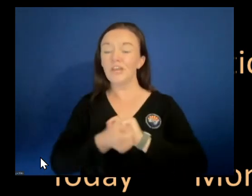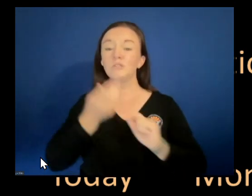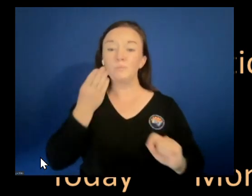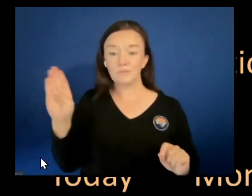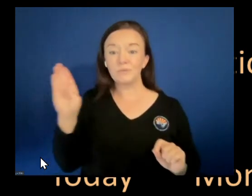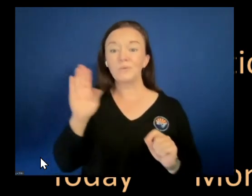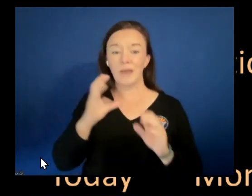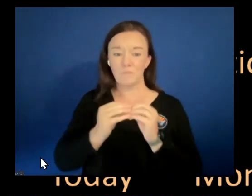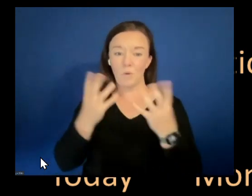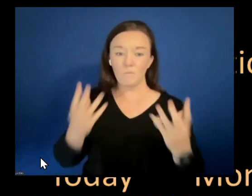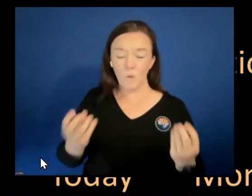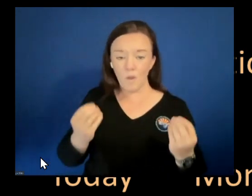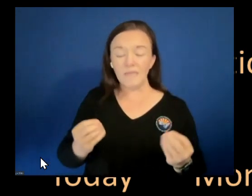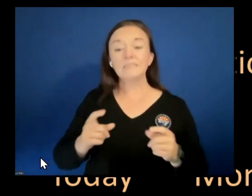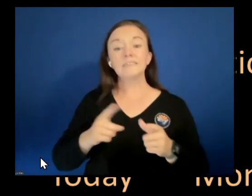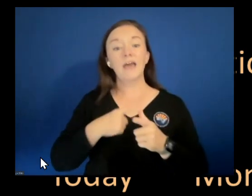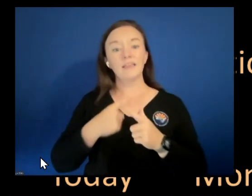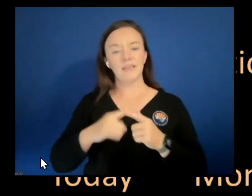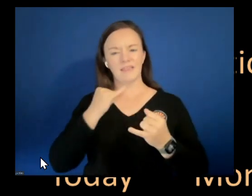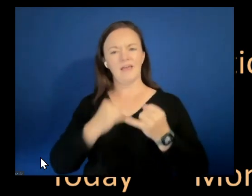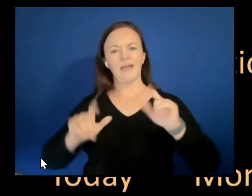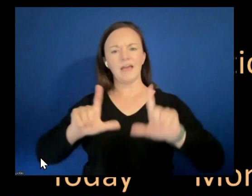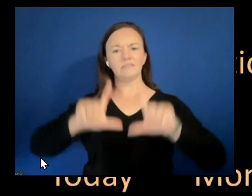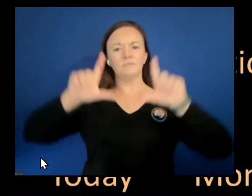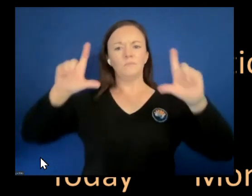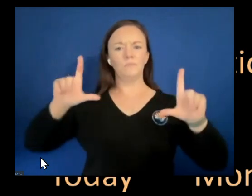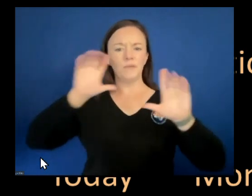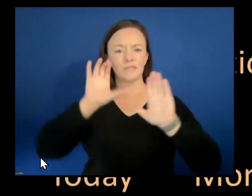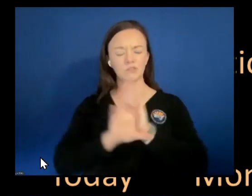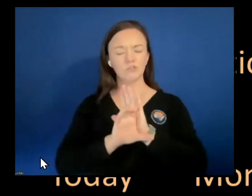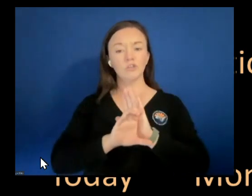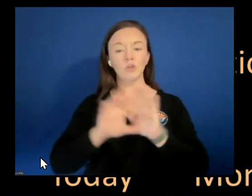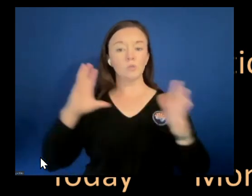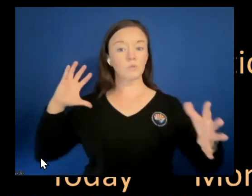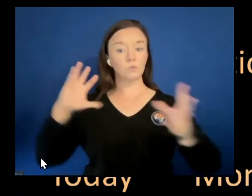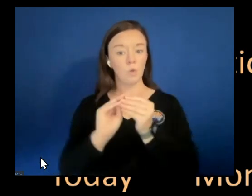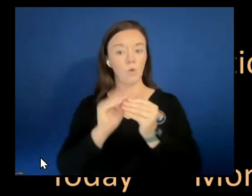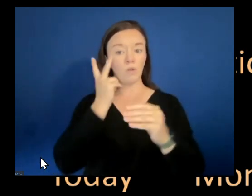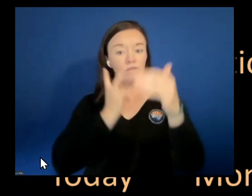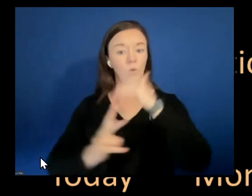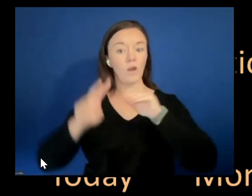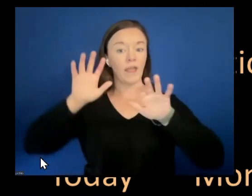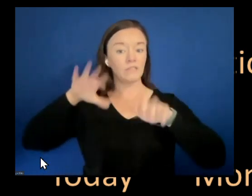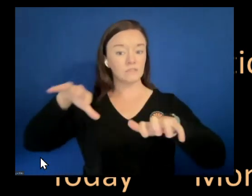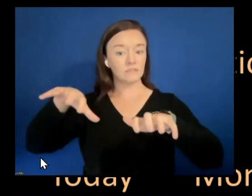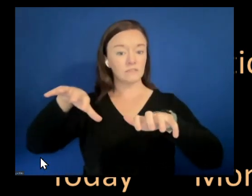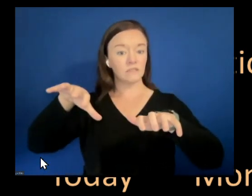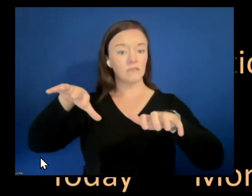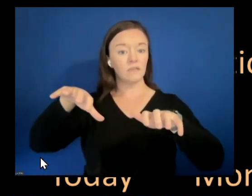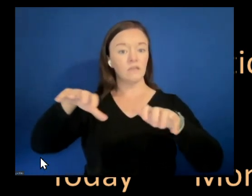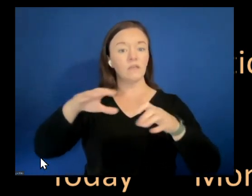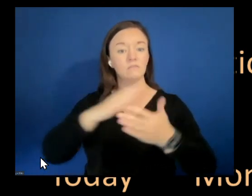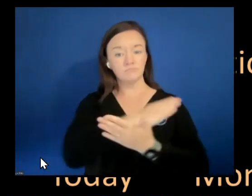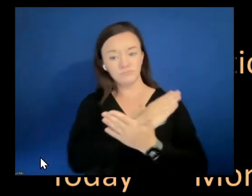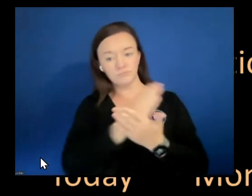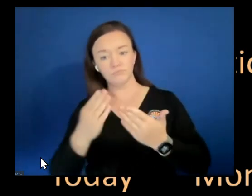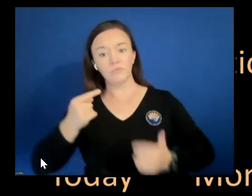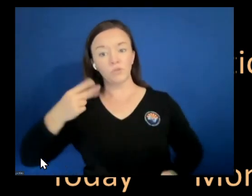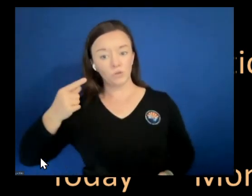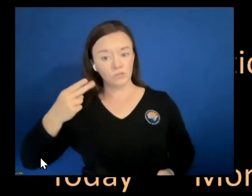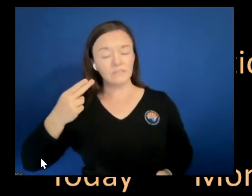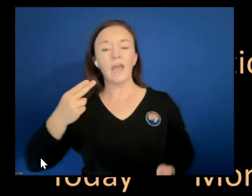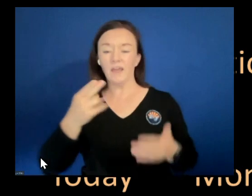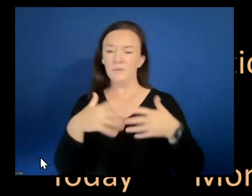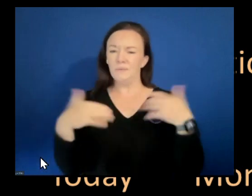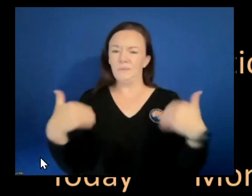then the total precip we're looking for forecasted through Thursday for our area is pretty significant. We're looking at